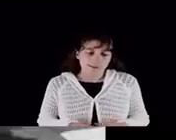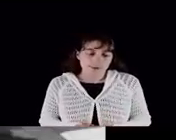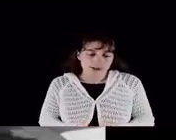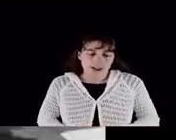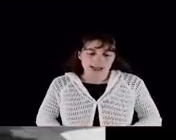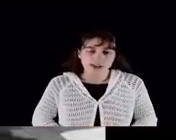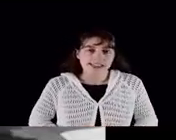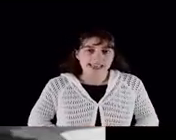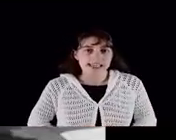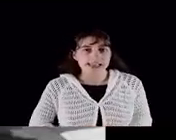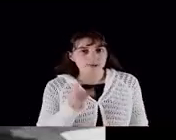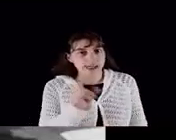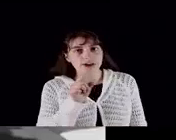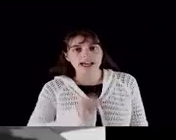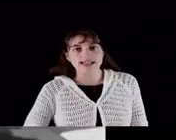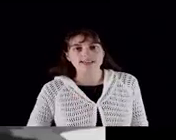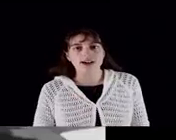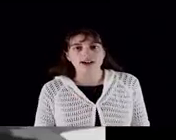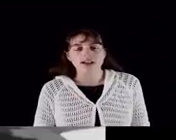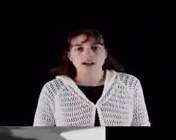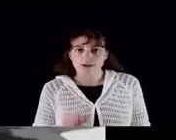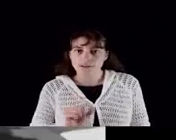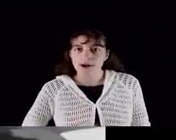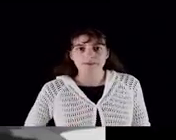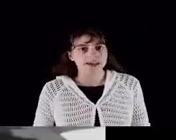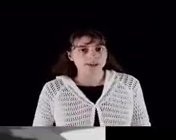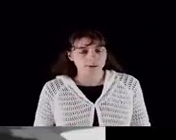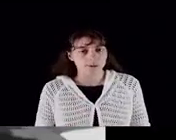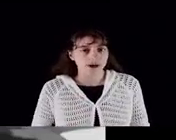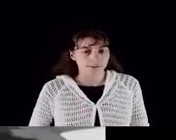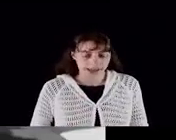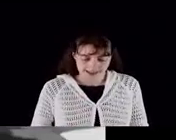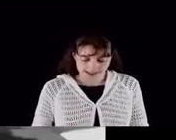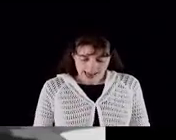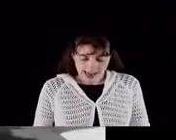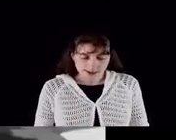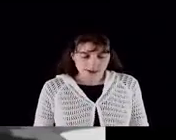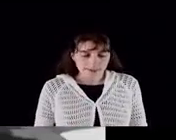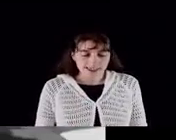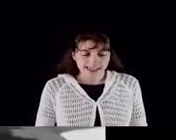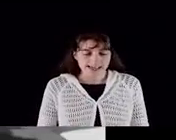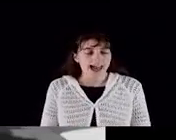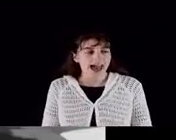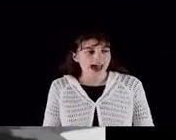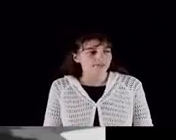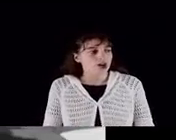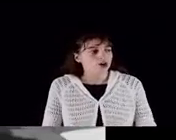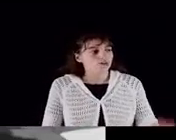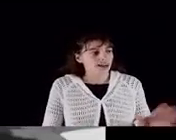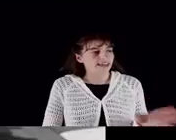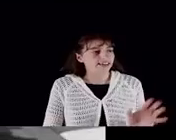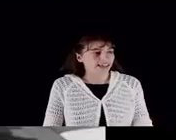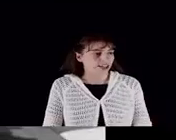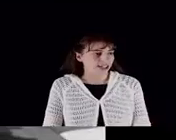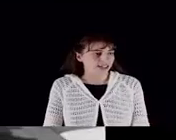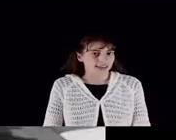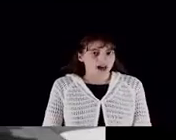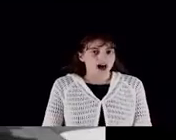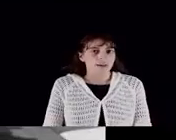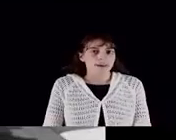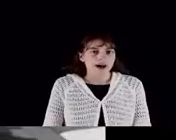people started understanding, if we leave our lights on, those bomber planes will bomb us. And so they began to have